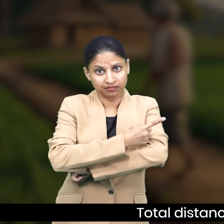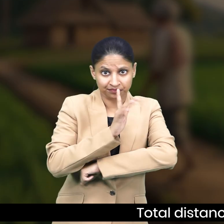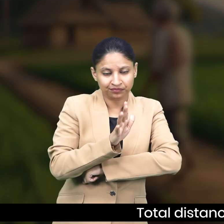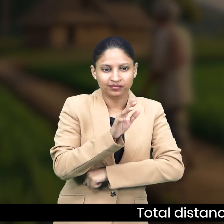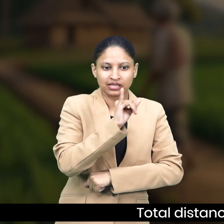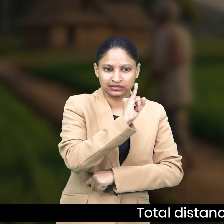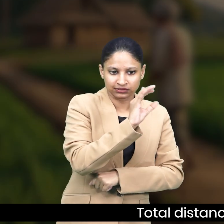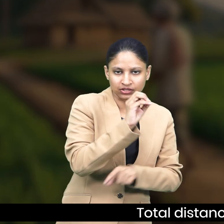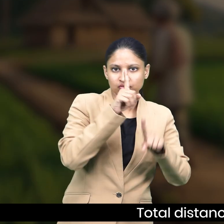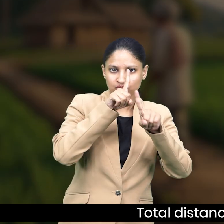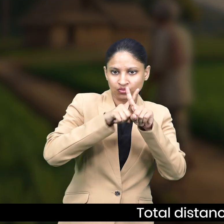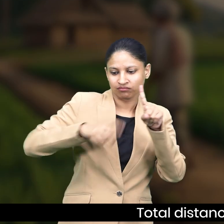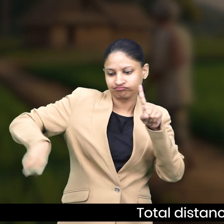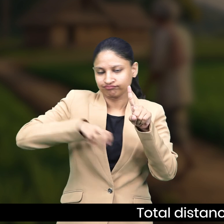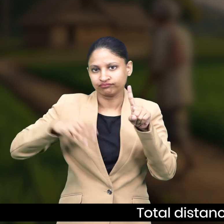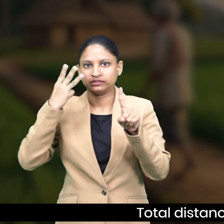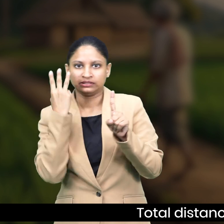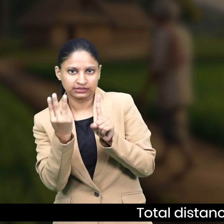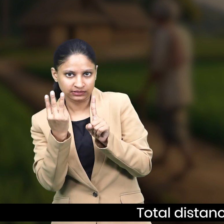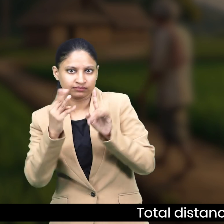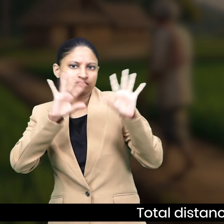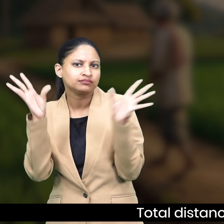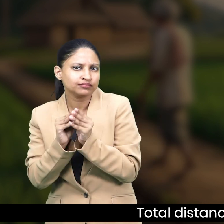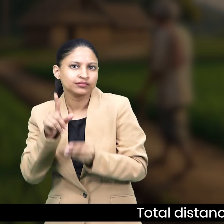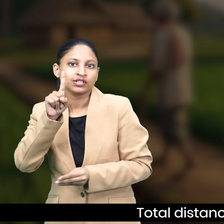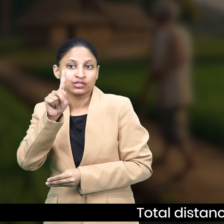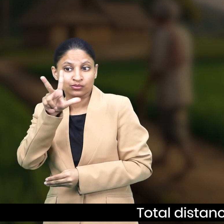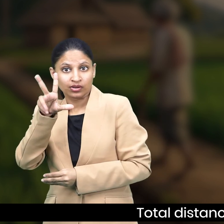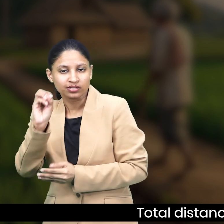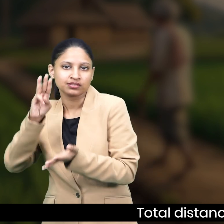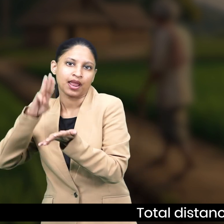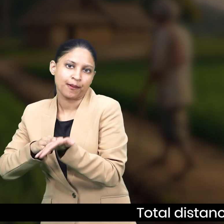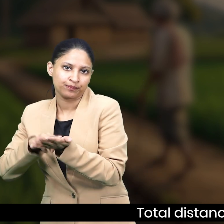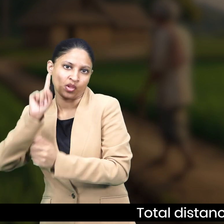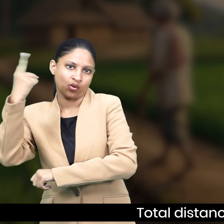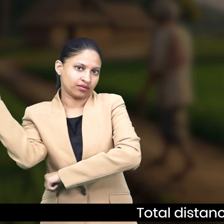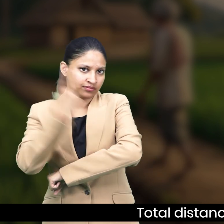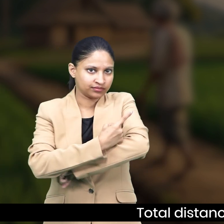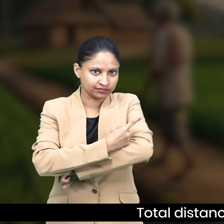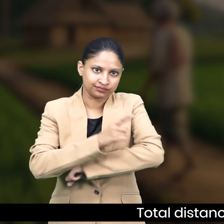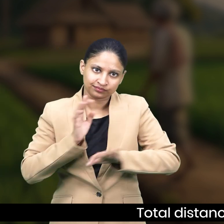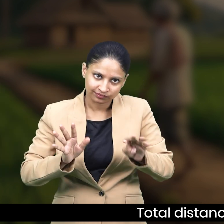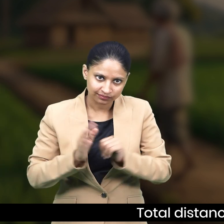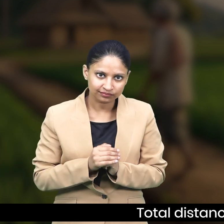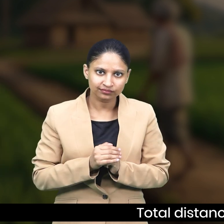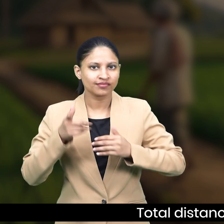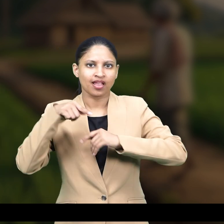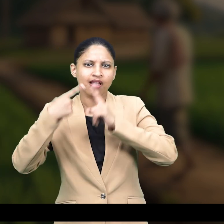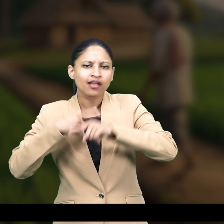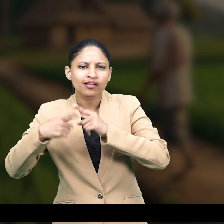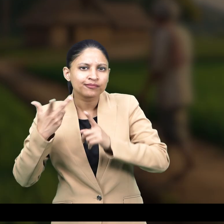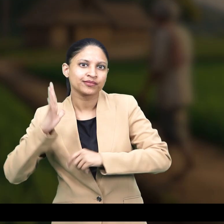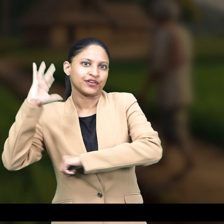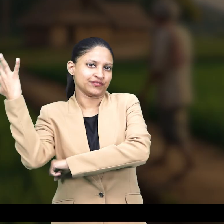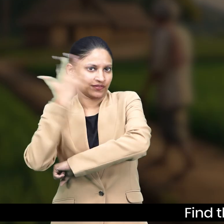to 60 into 3 is equal to 180 meters.